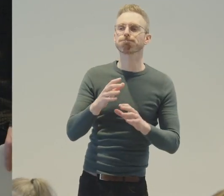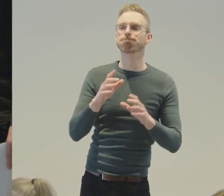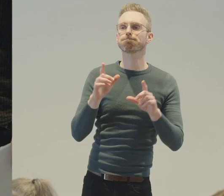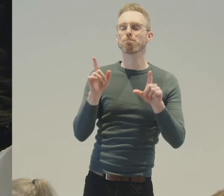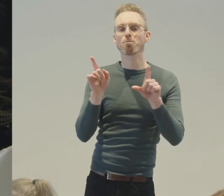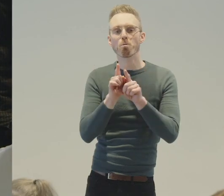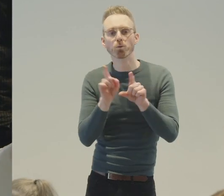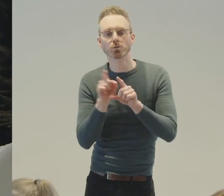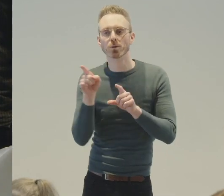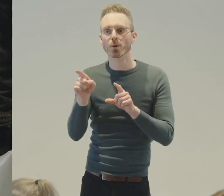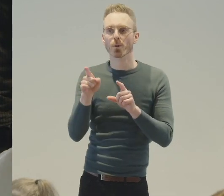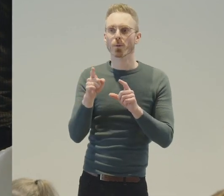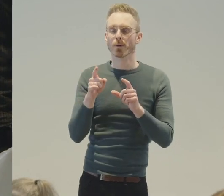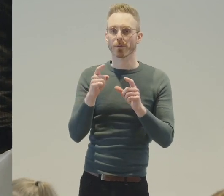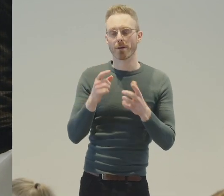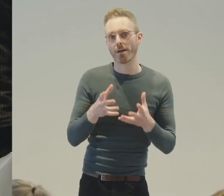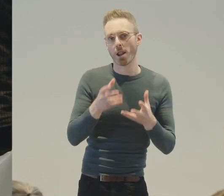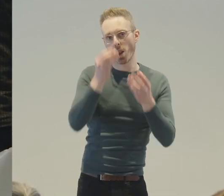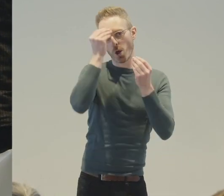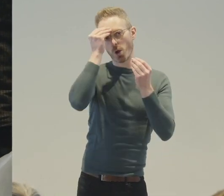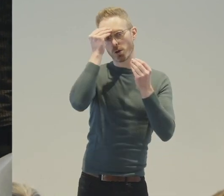entails how